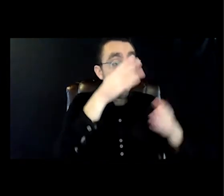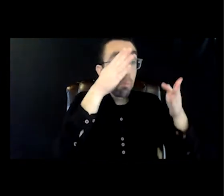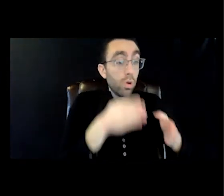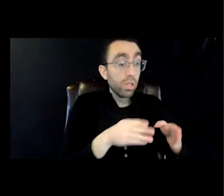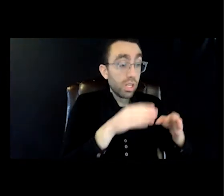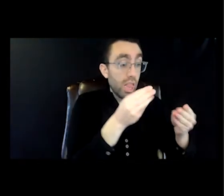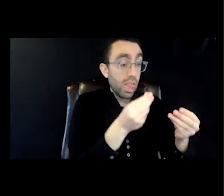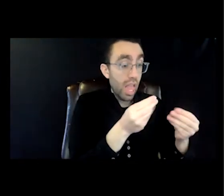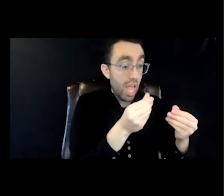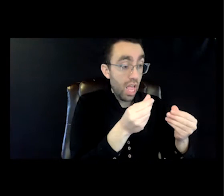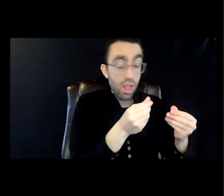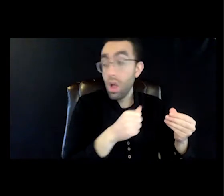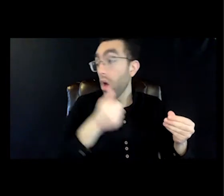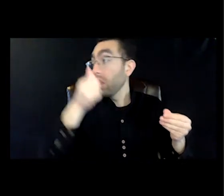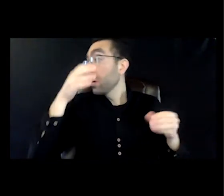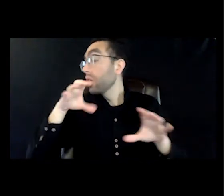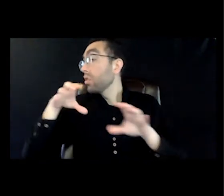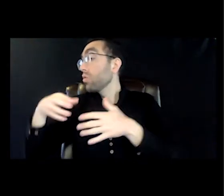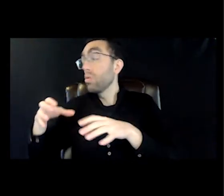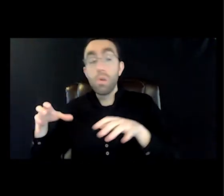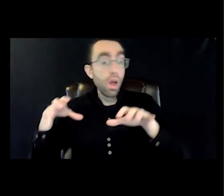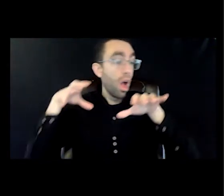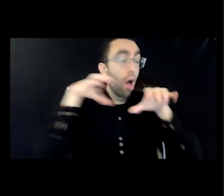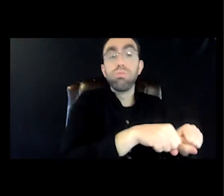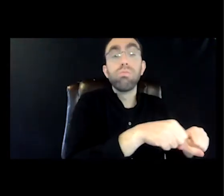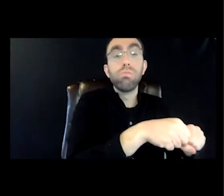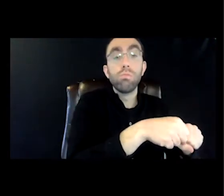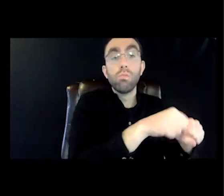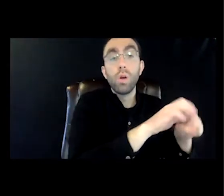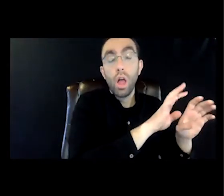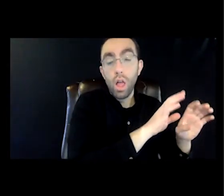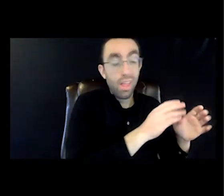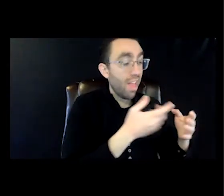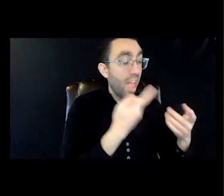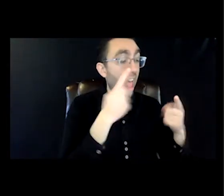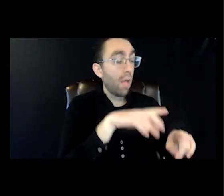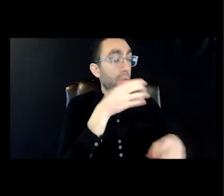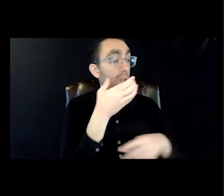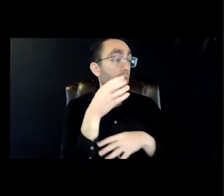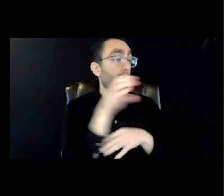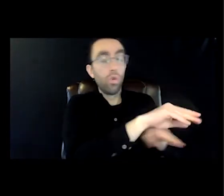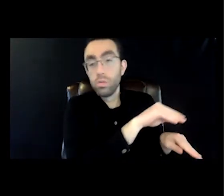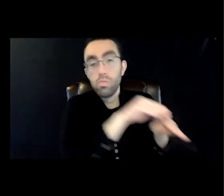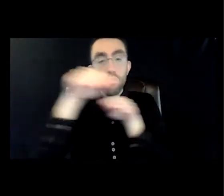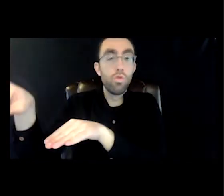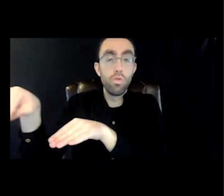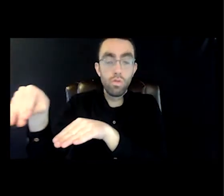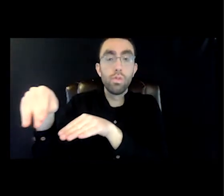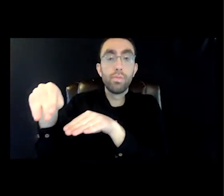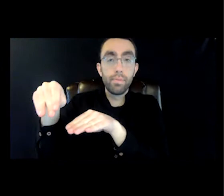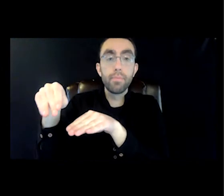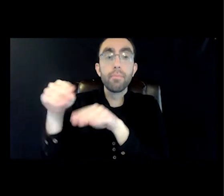with land in place. And so I think that's another thing that has really happened is people,